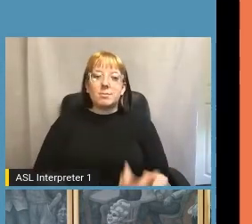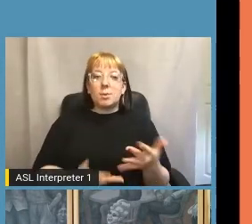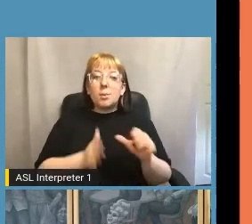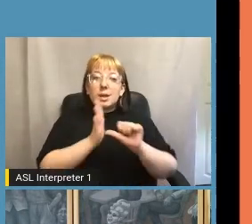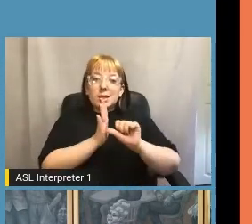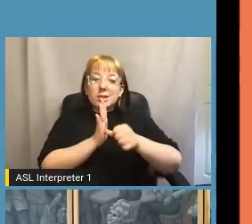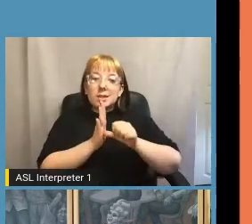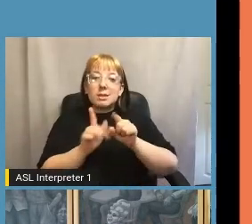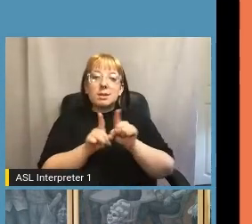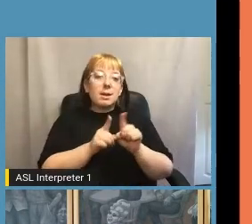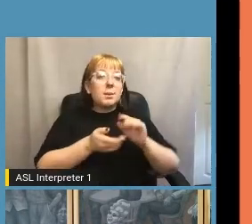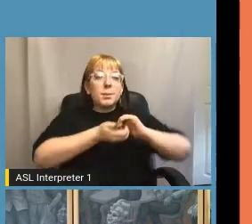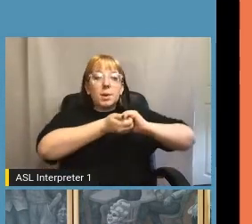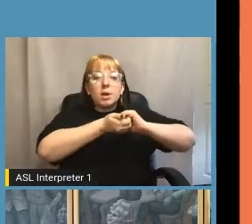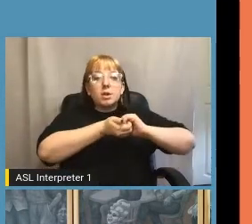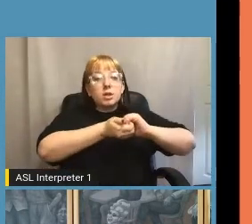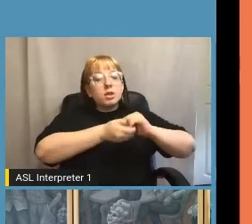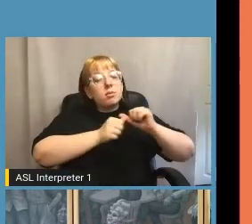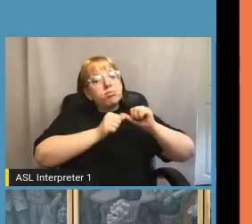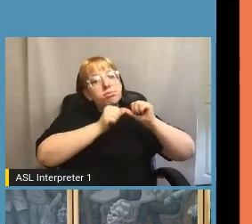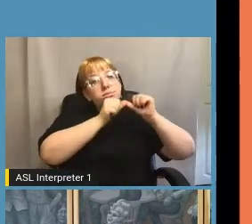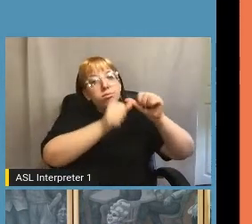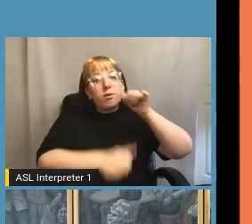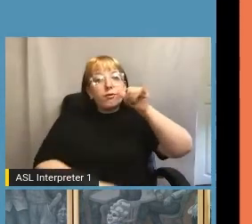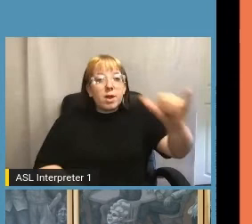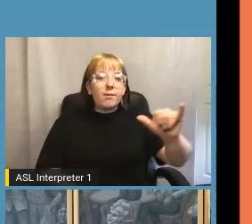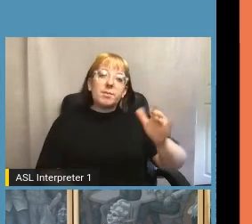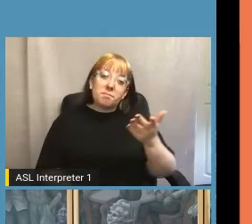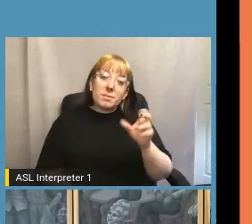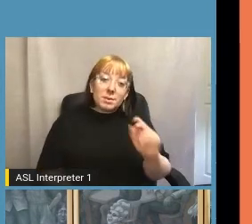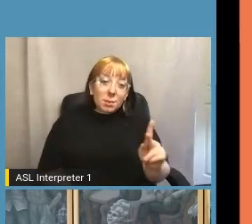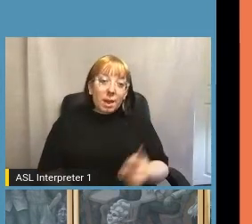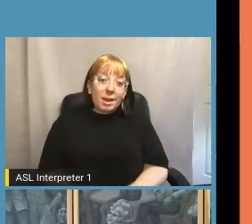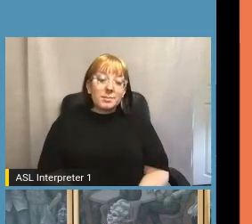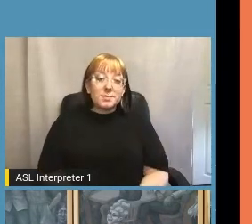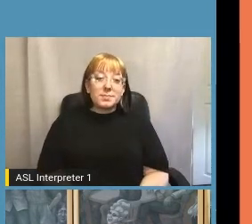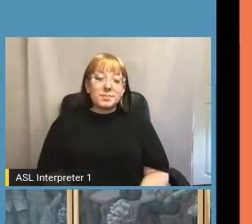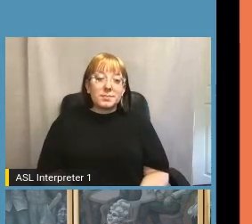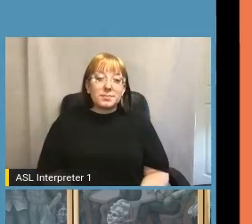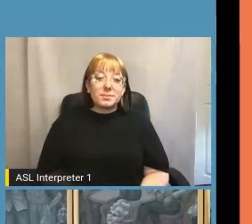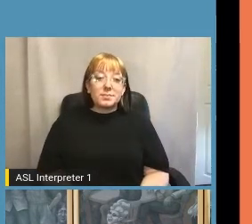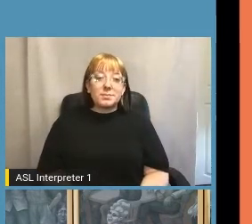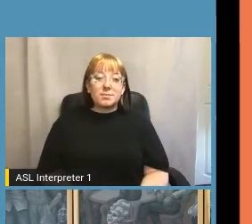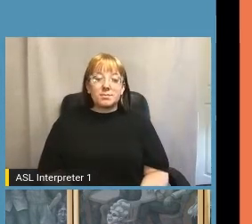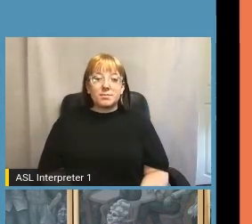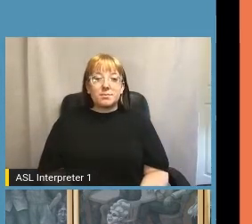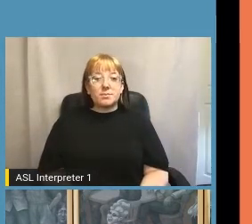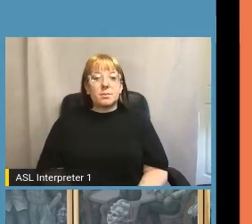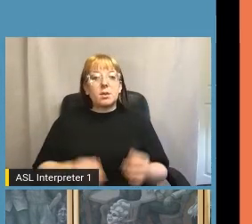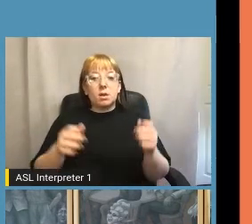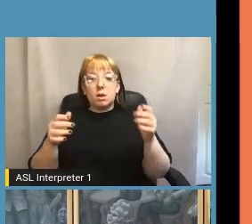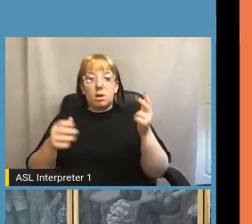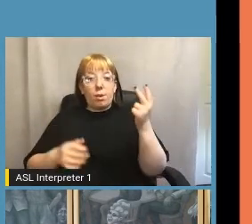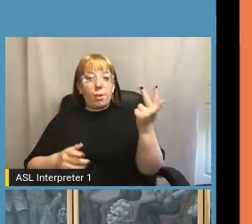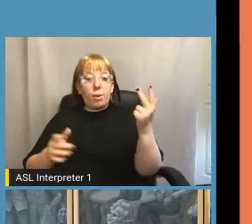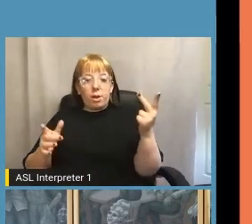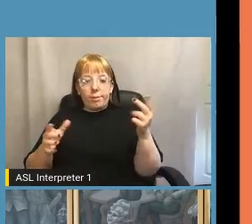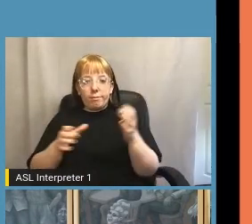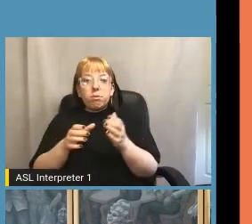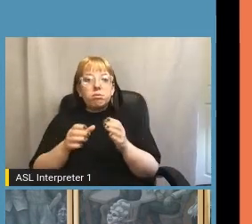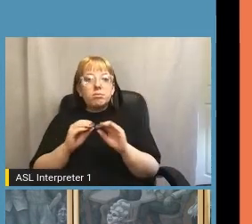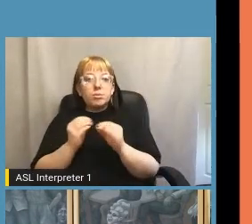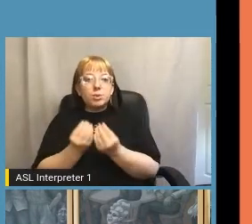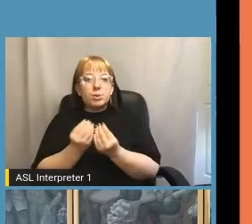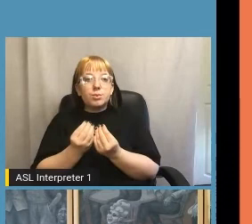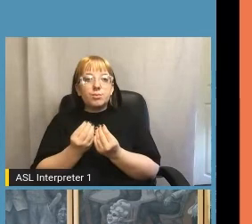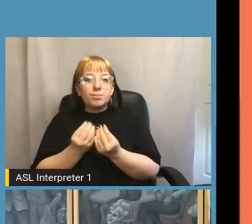partnership lasts forever, and that's okay. I mentioned early on that we started this podcast with three organizations, and we're now down to two. And